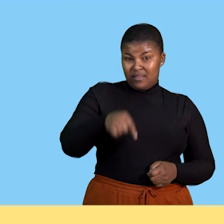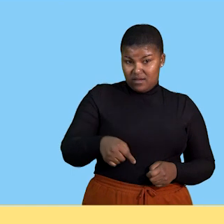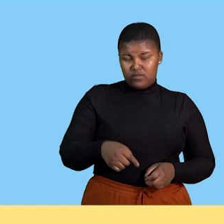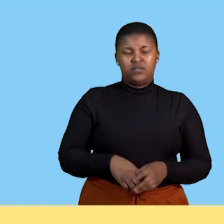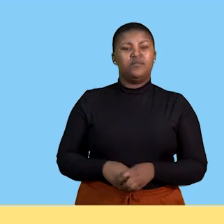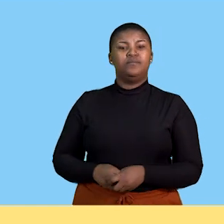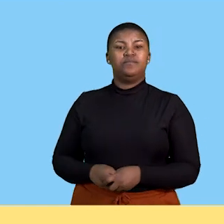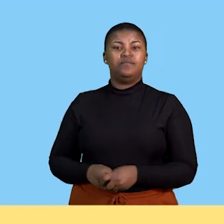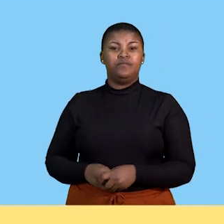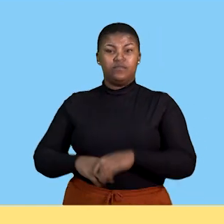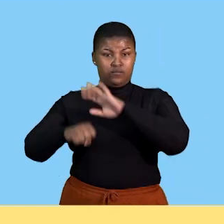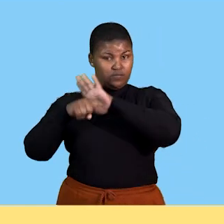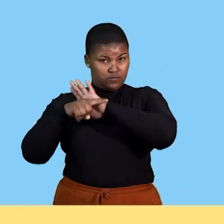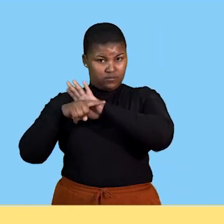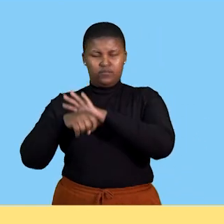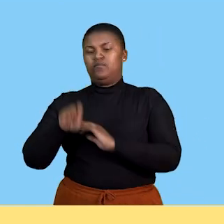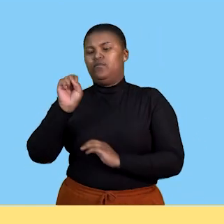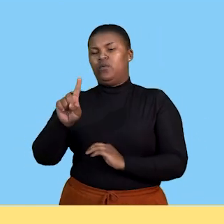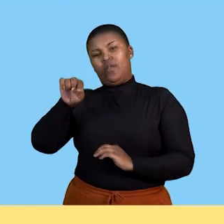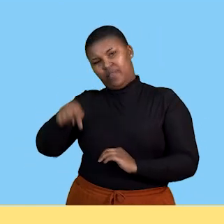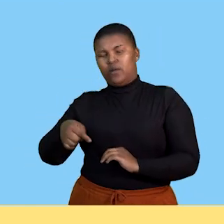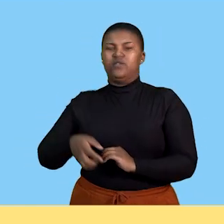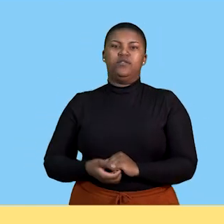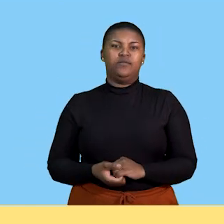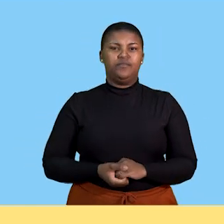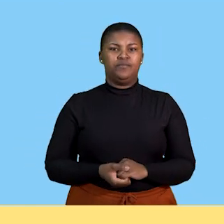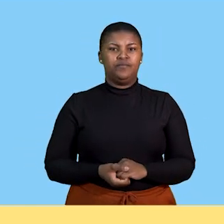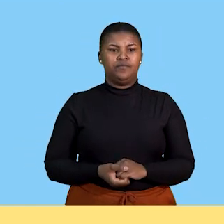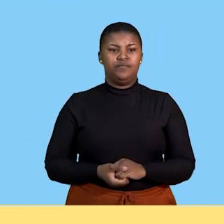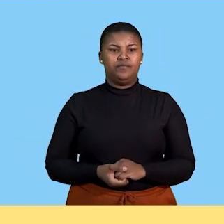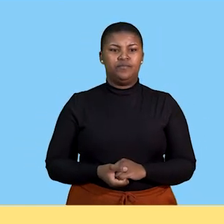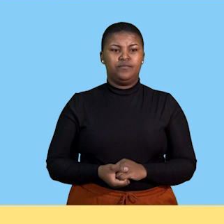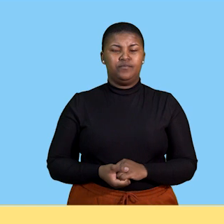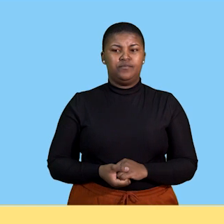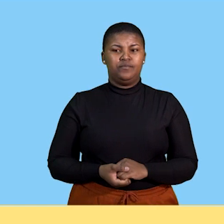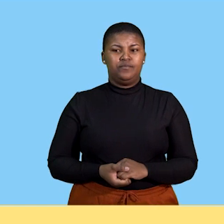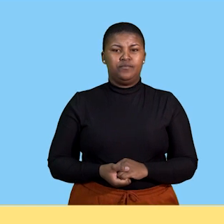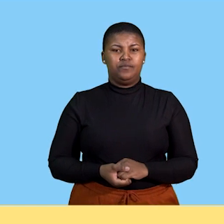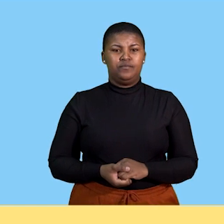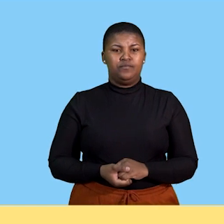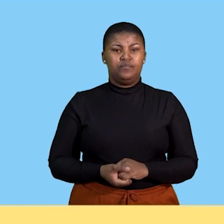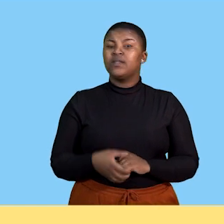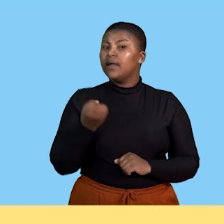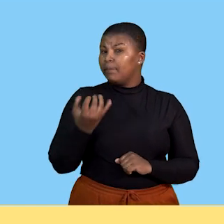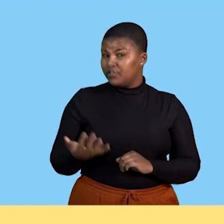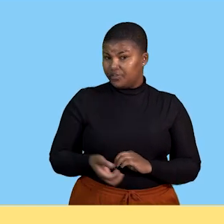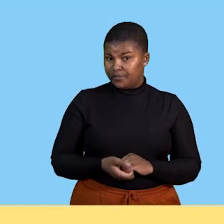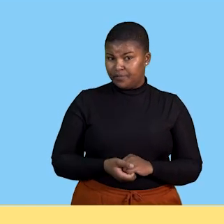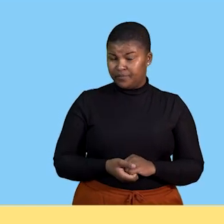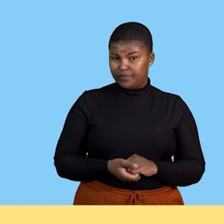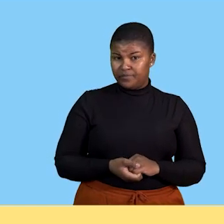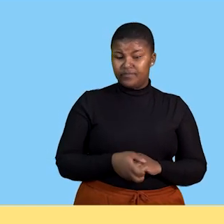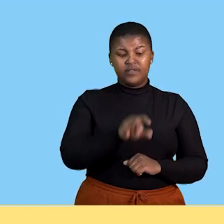23,000 and you subtract the 1,000. And then your inventory is